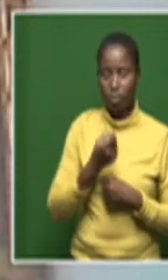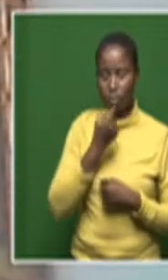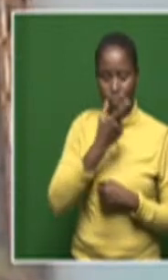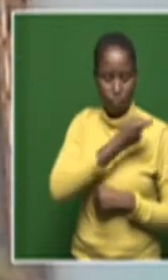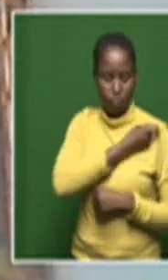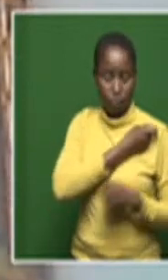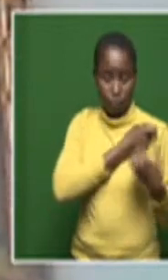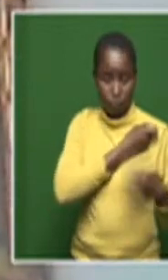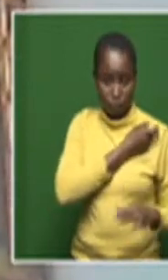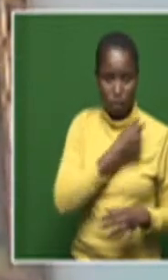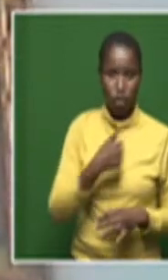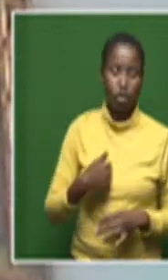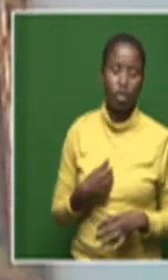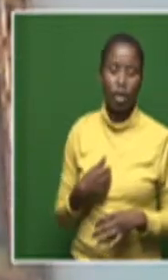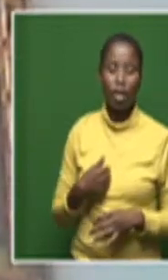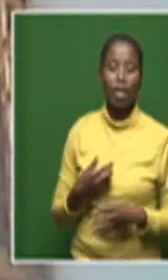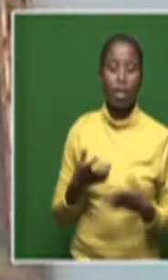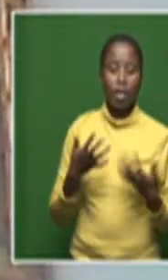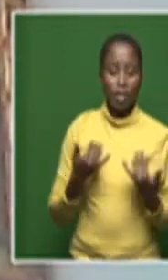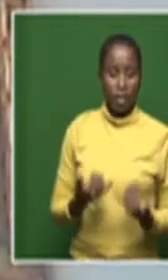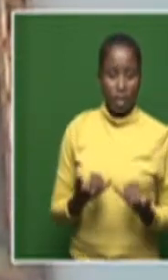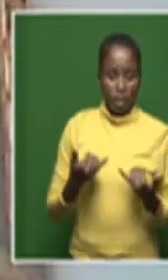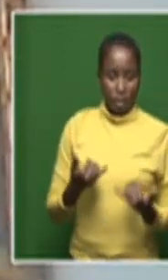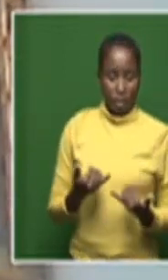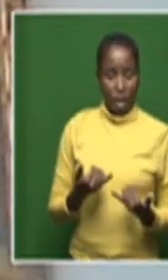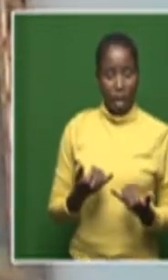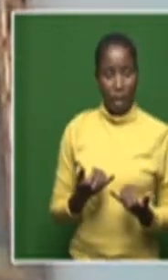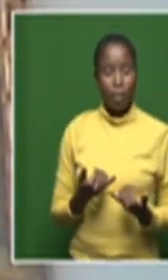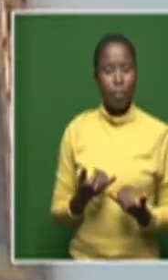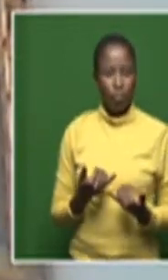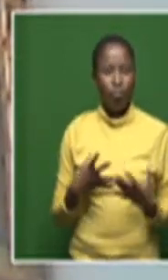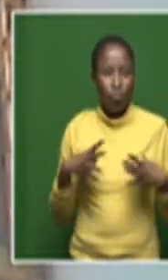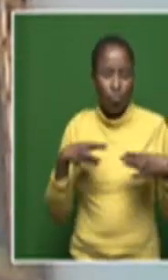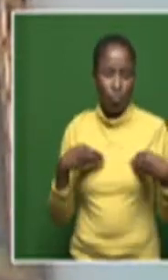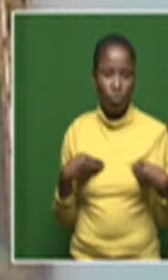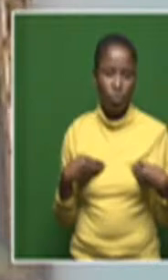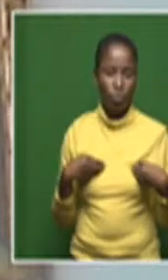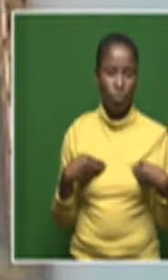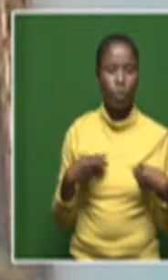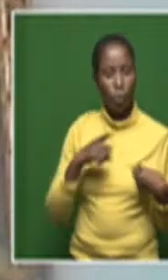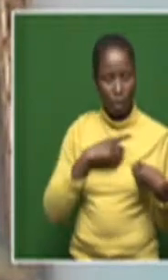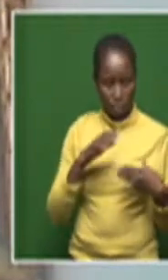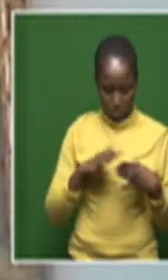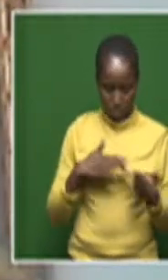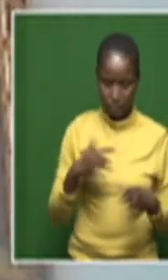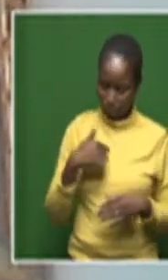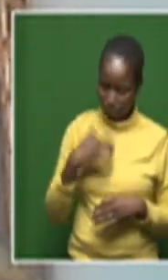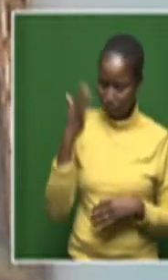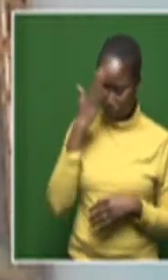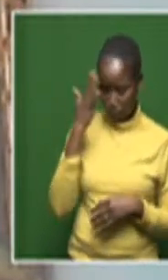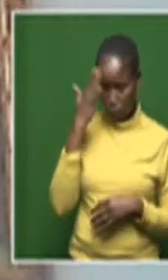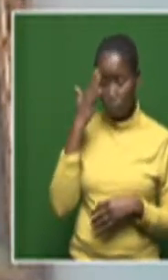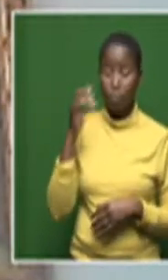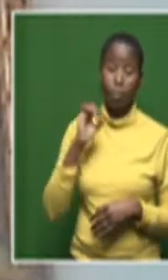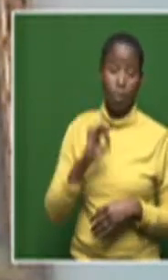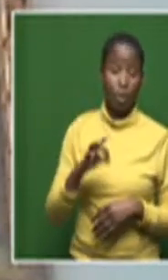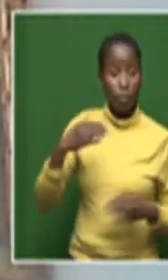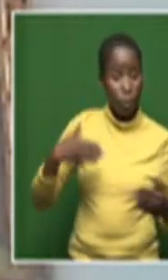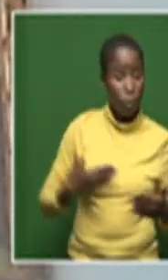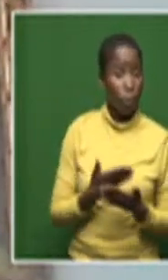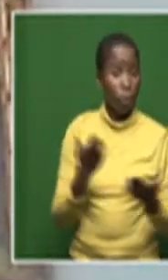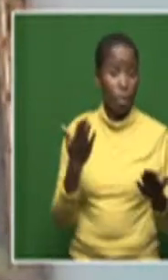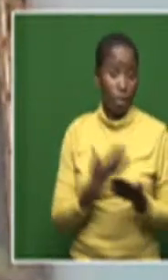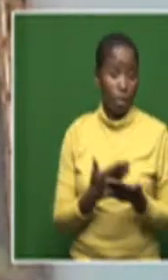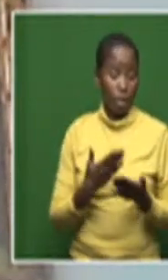from being vaccine hesitant to being pro-vaccine. And I know that if we all can have this